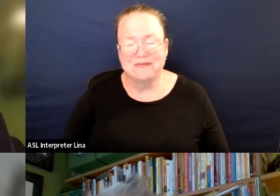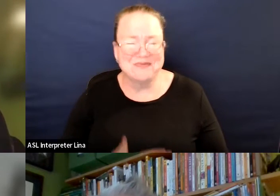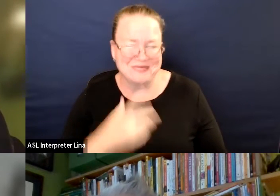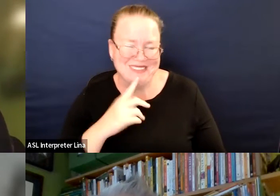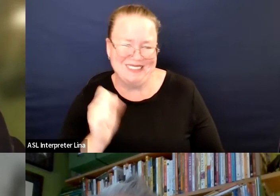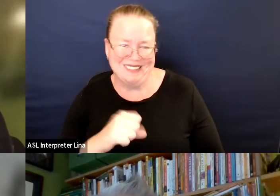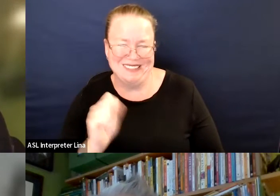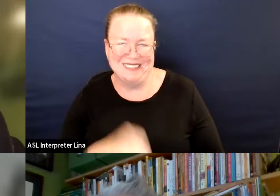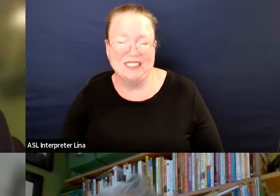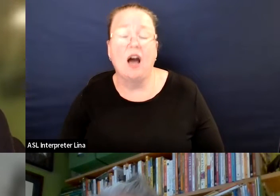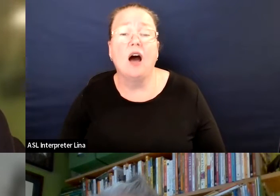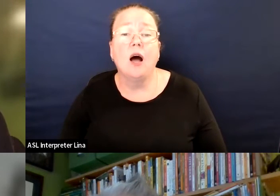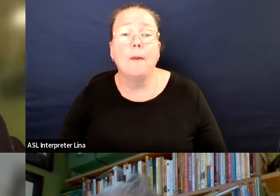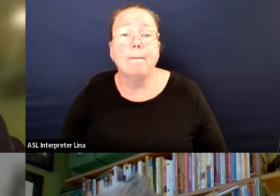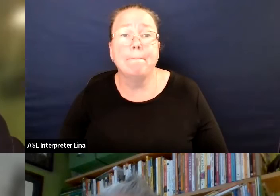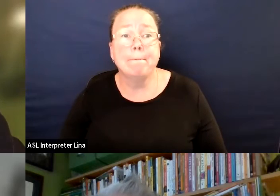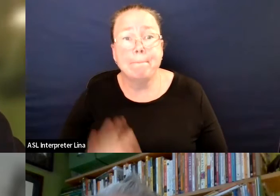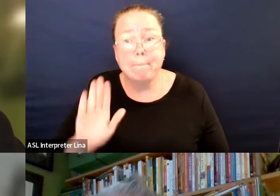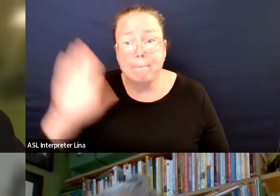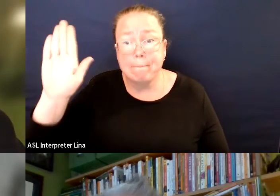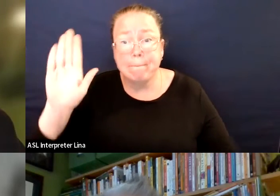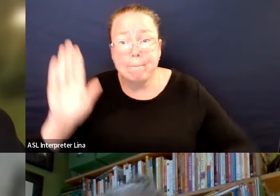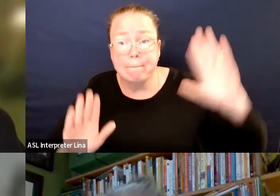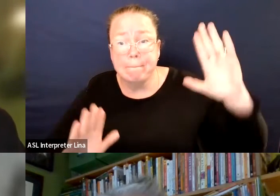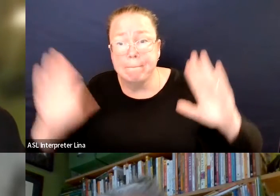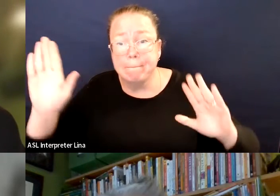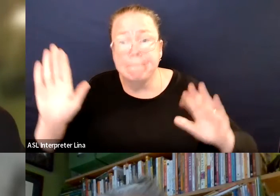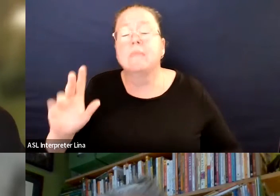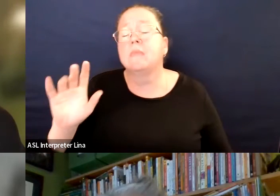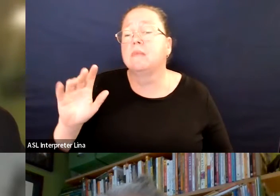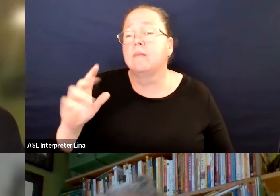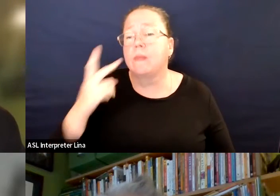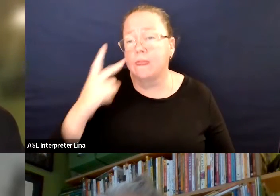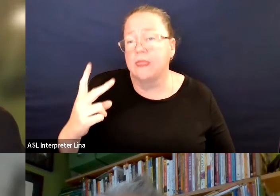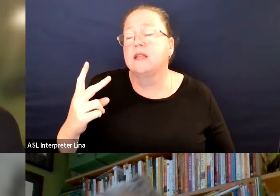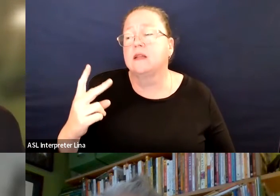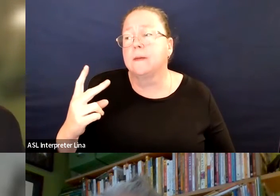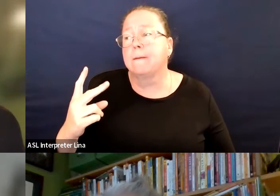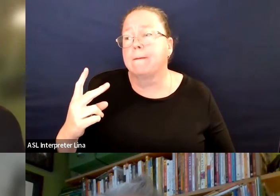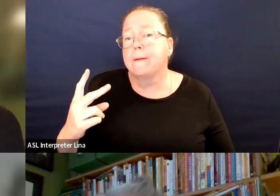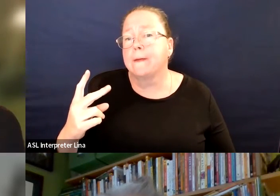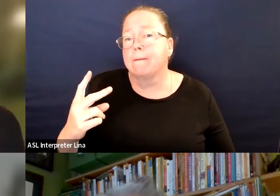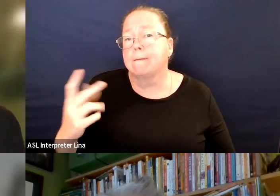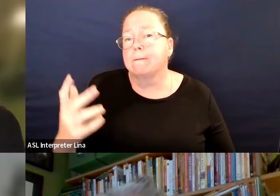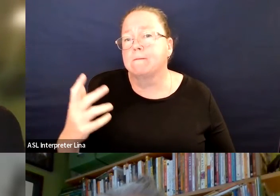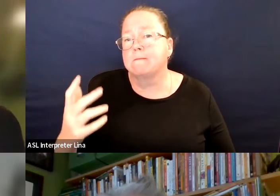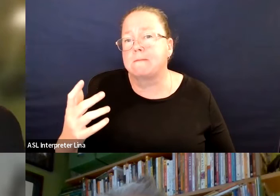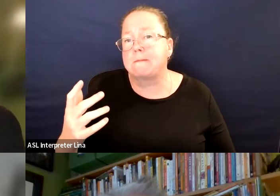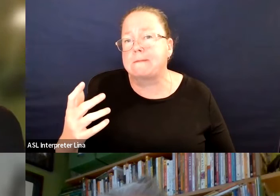Absolutely. I see hands are starting to go up. I read that we